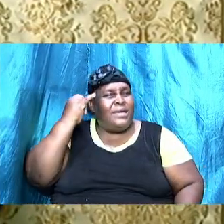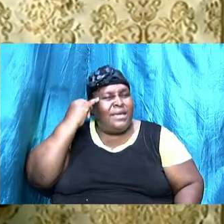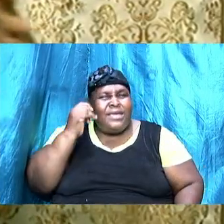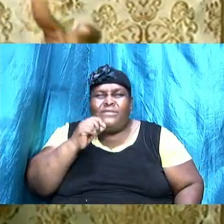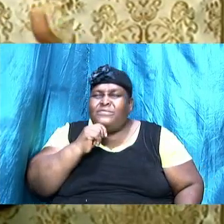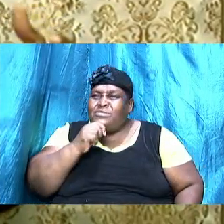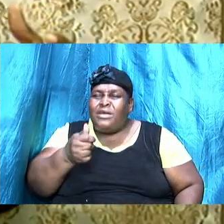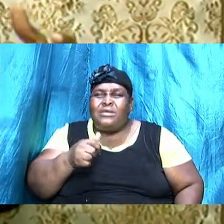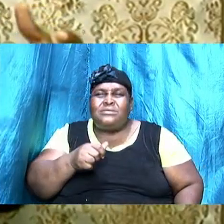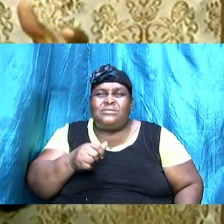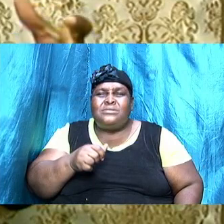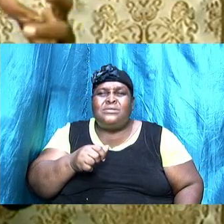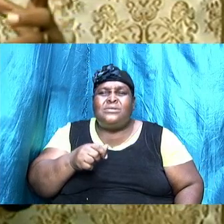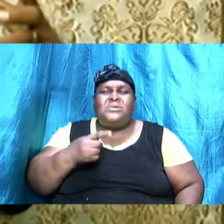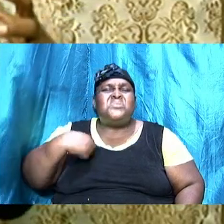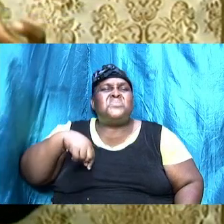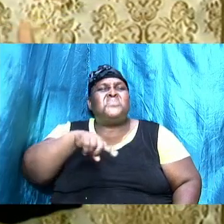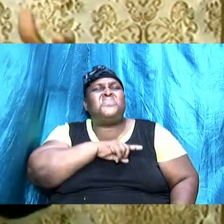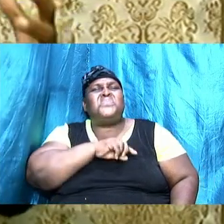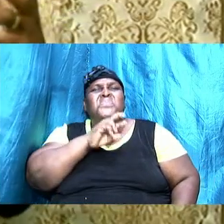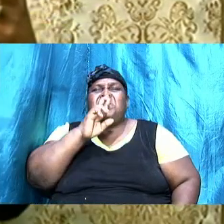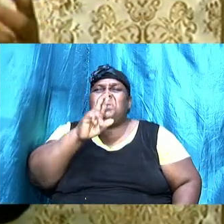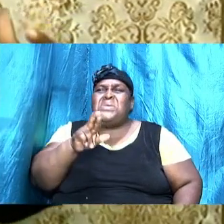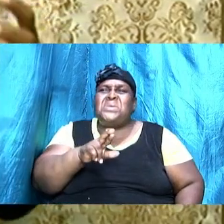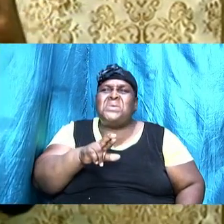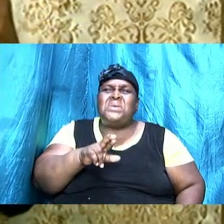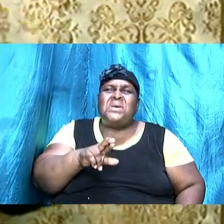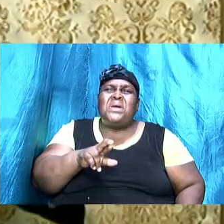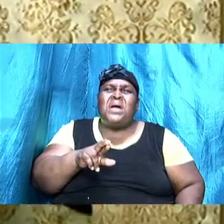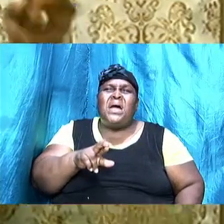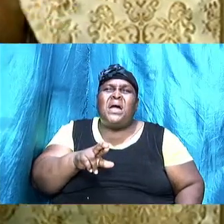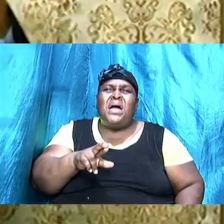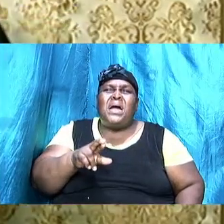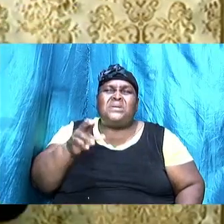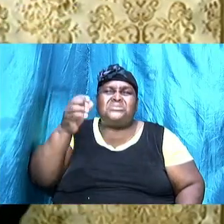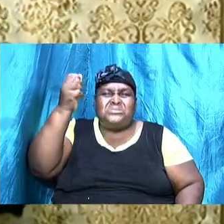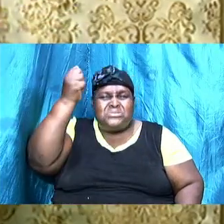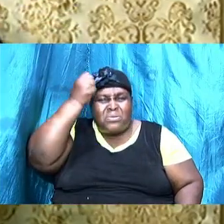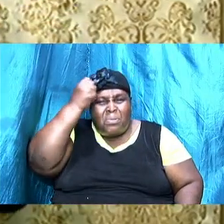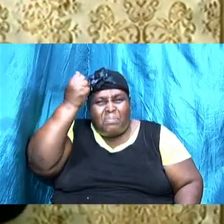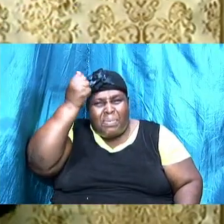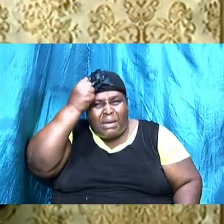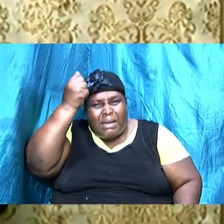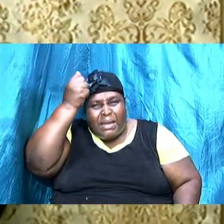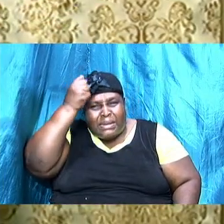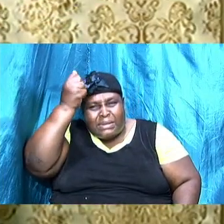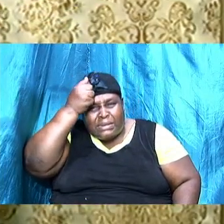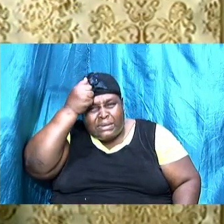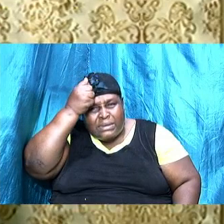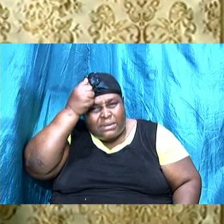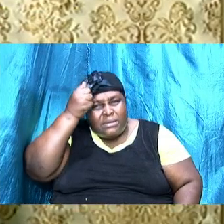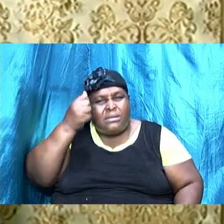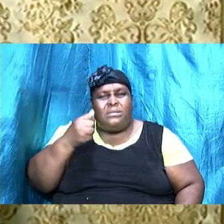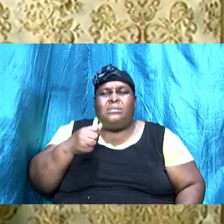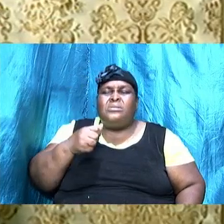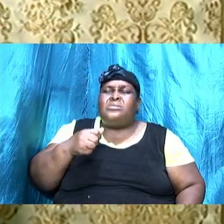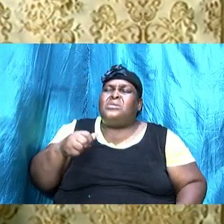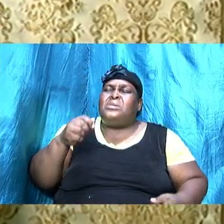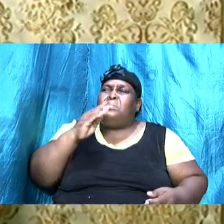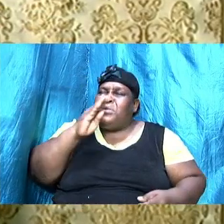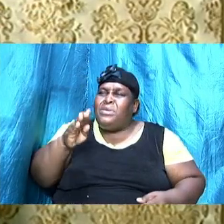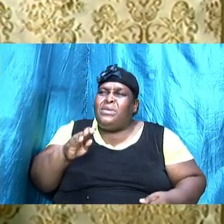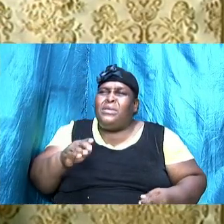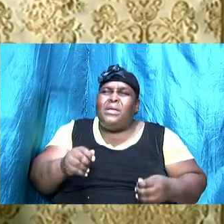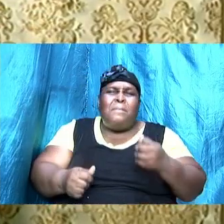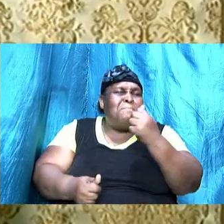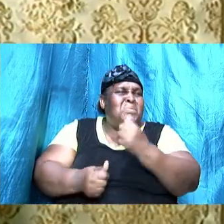we are drifting, it is always going to be the most difficult thing, yes,